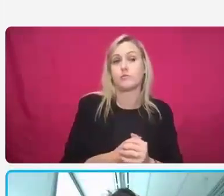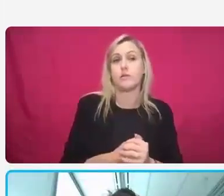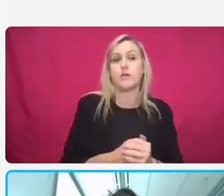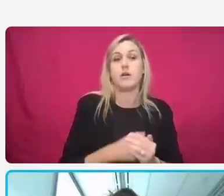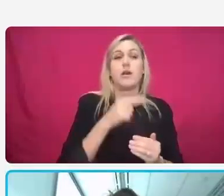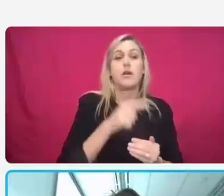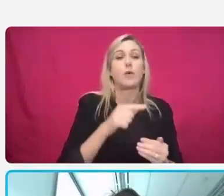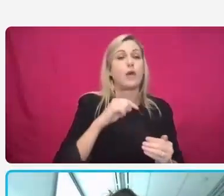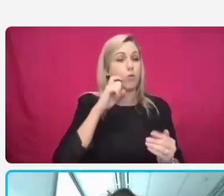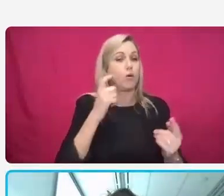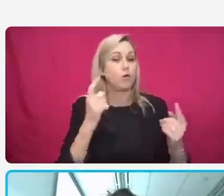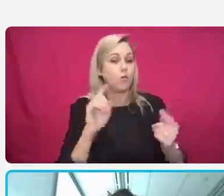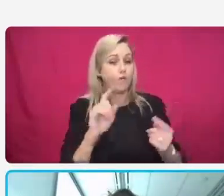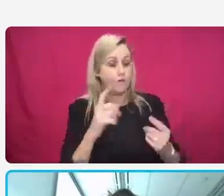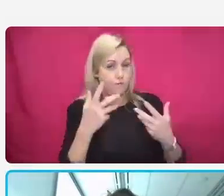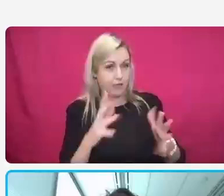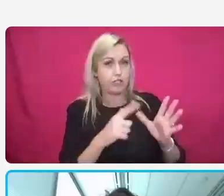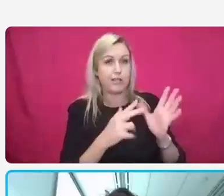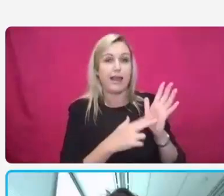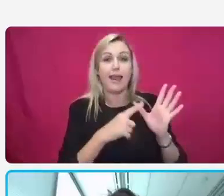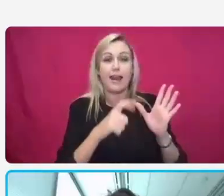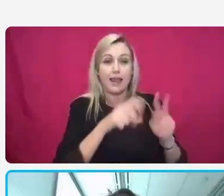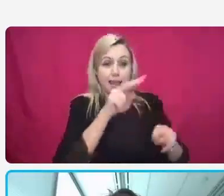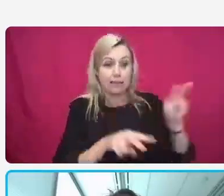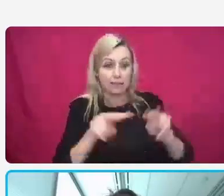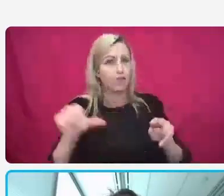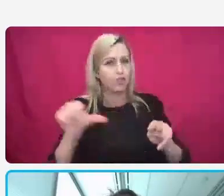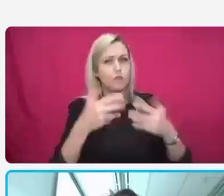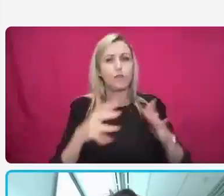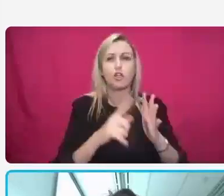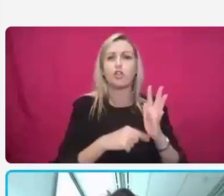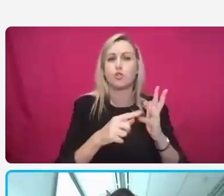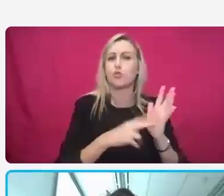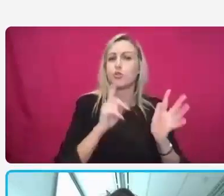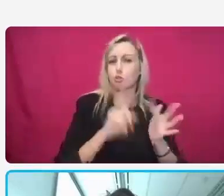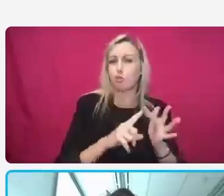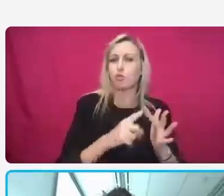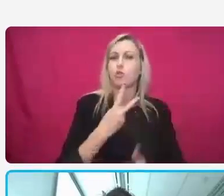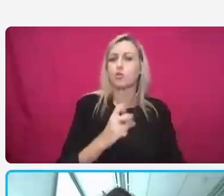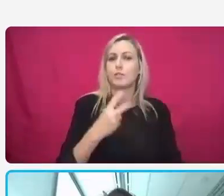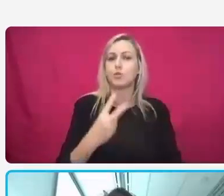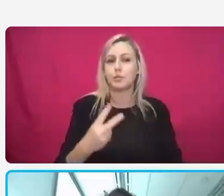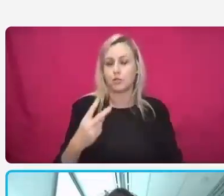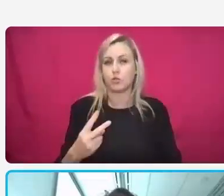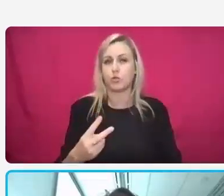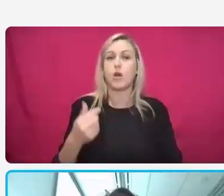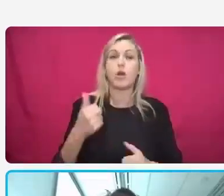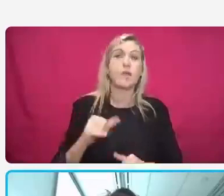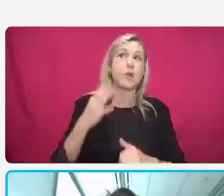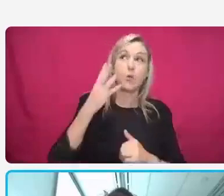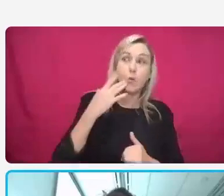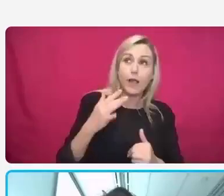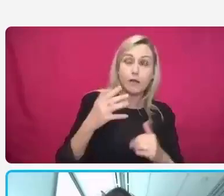will be determined following the completion of AN-ACC assessments in June 2022. The Department will communicate when the AN-ACC Transition